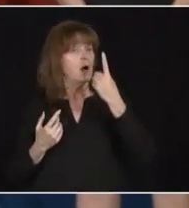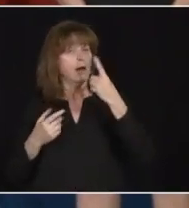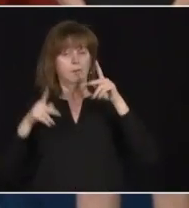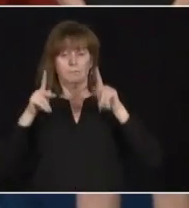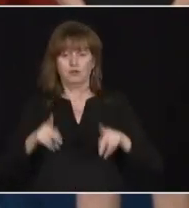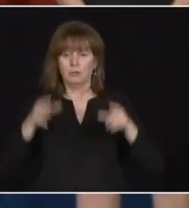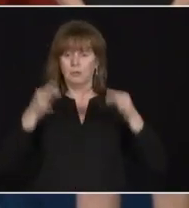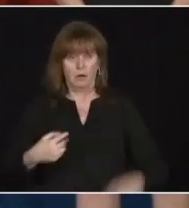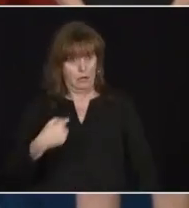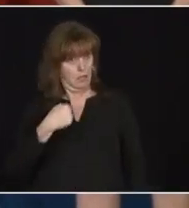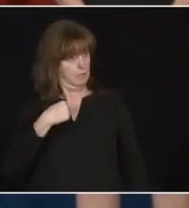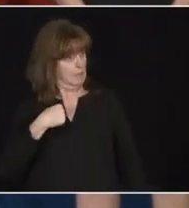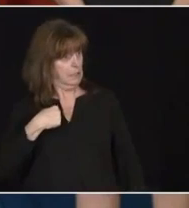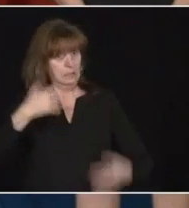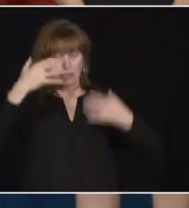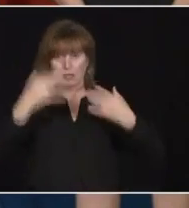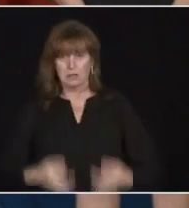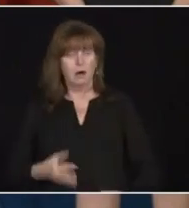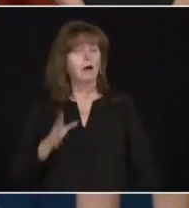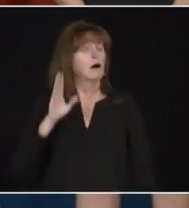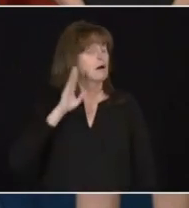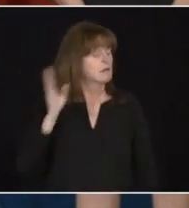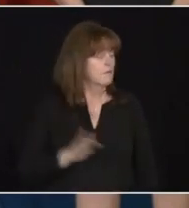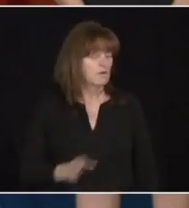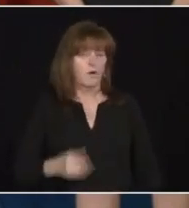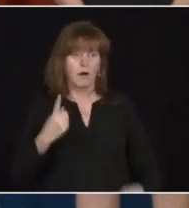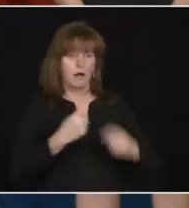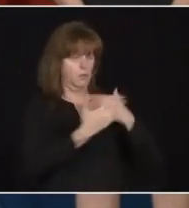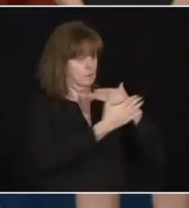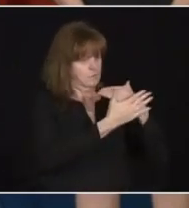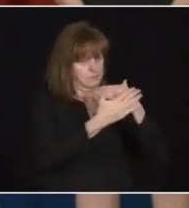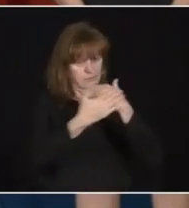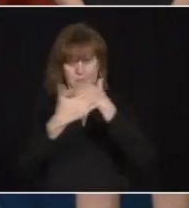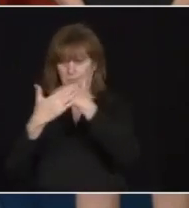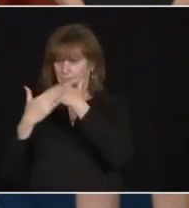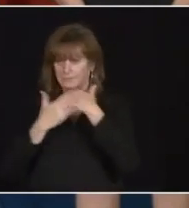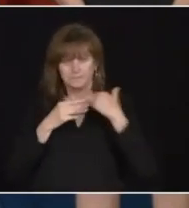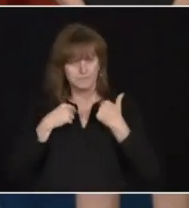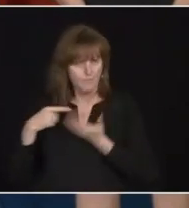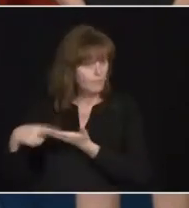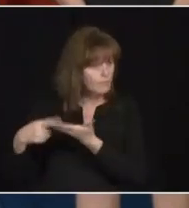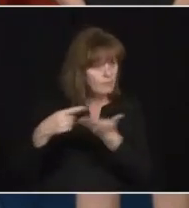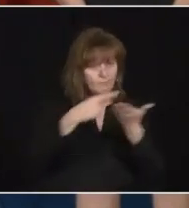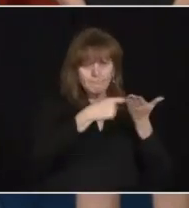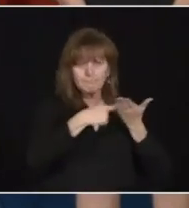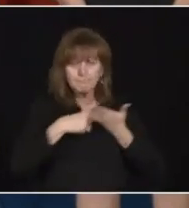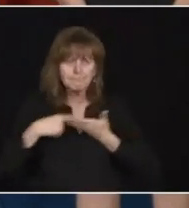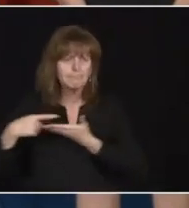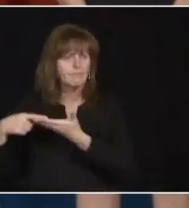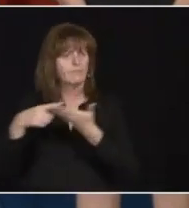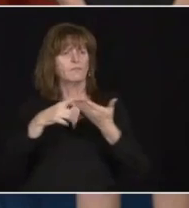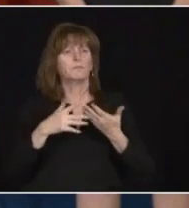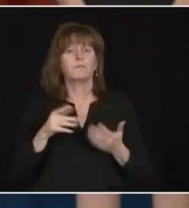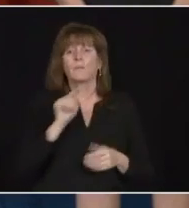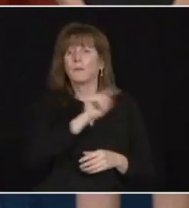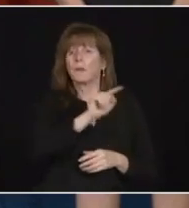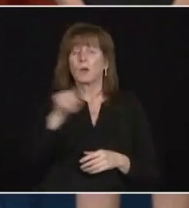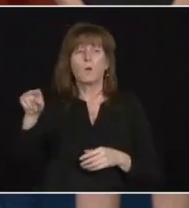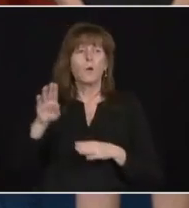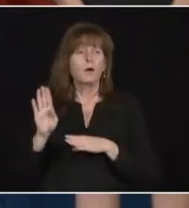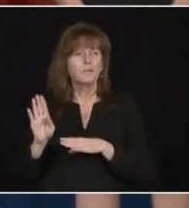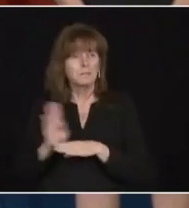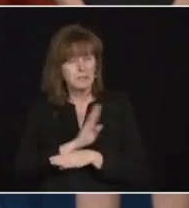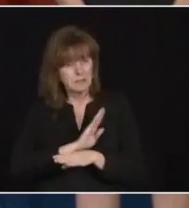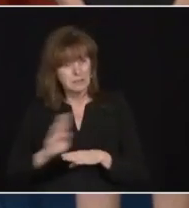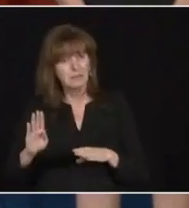myself. I always consult with people. We try to give them a few days, but all those businesses were all seasonal businesses,